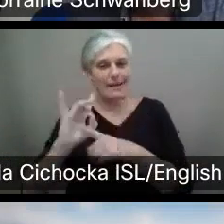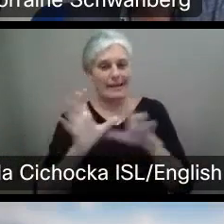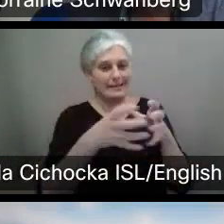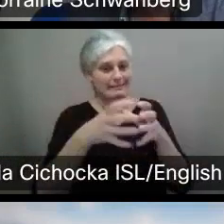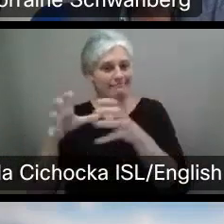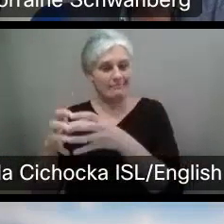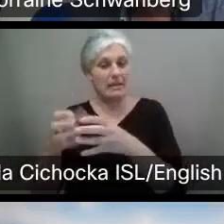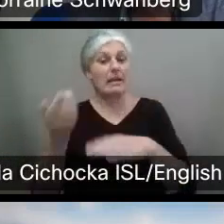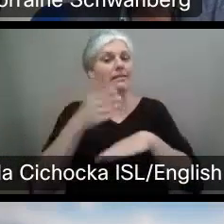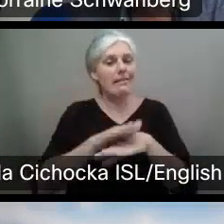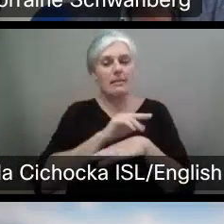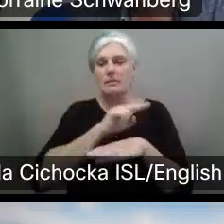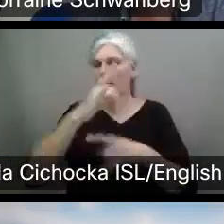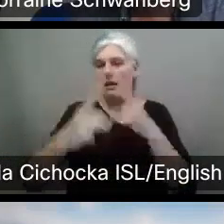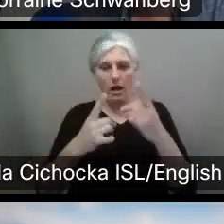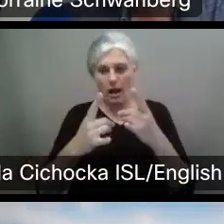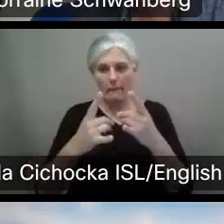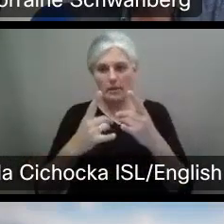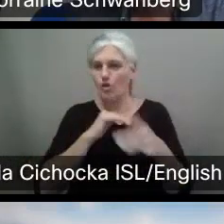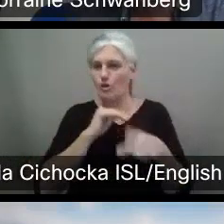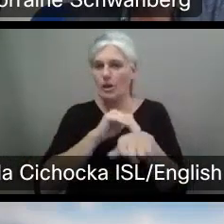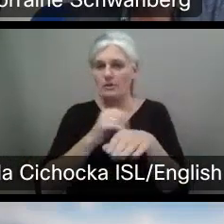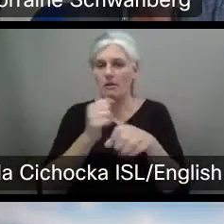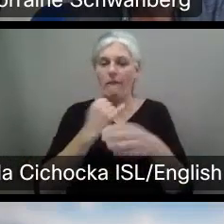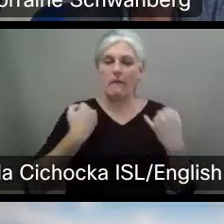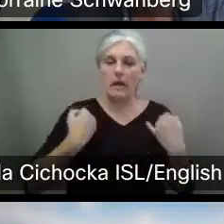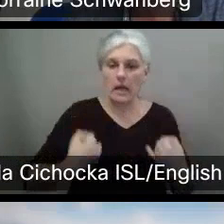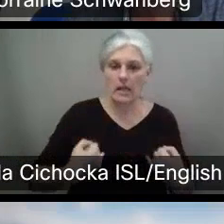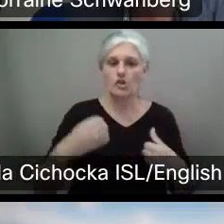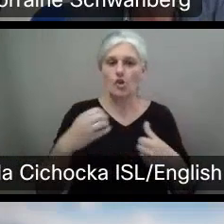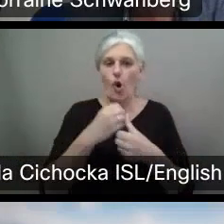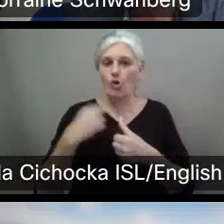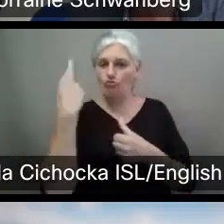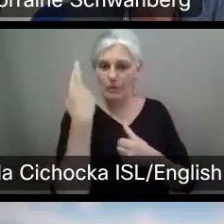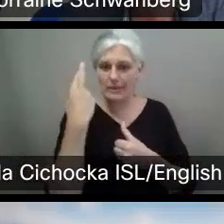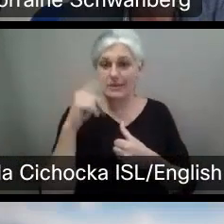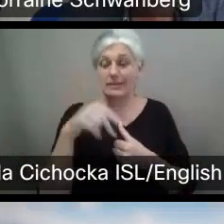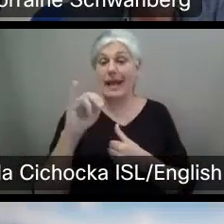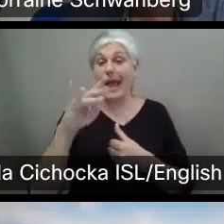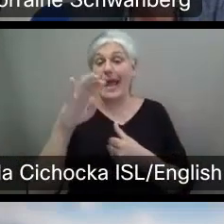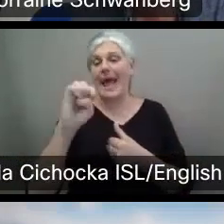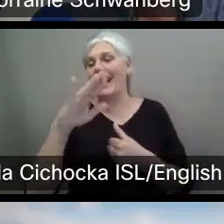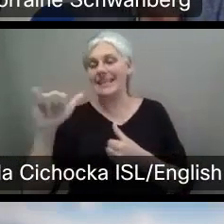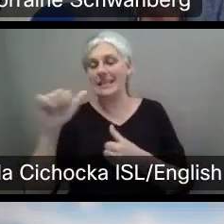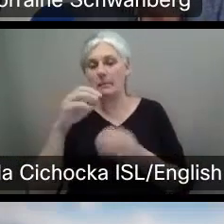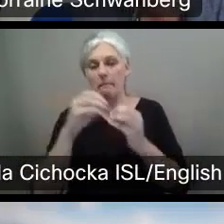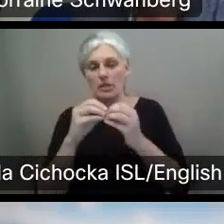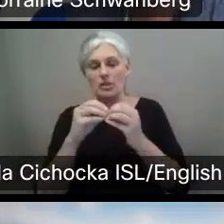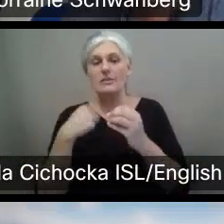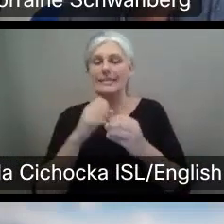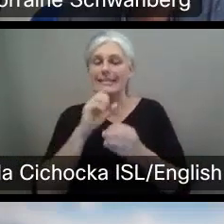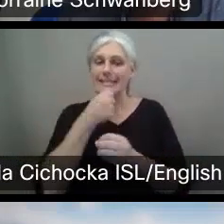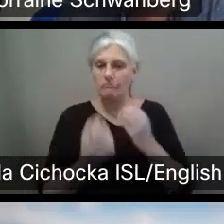where death did not arise from or was a consequence of an illness or an underlying condition. So as Ellie highlighted, they are very serious